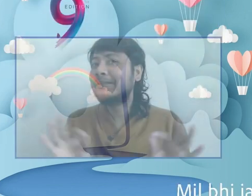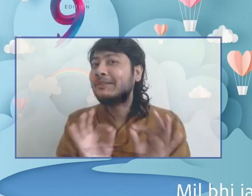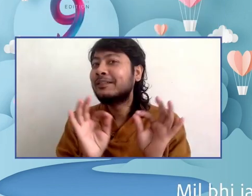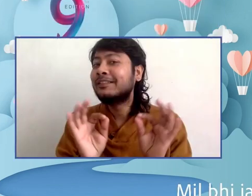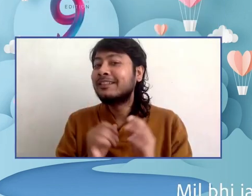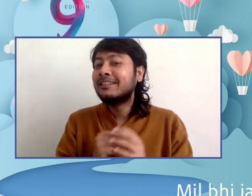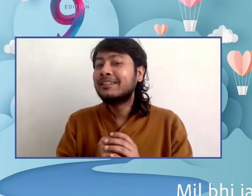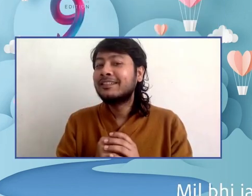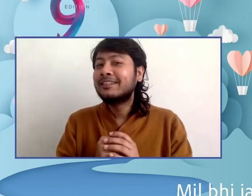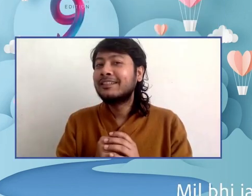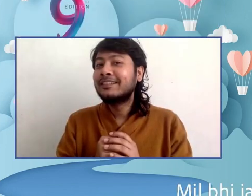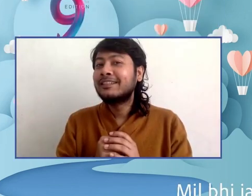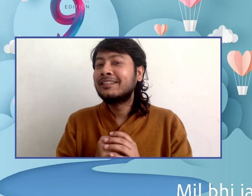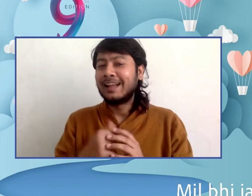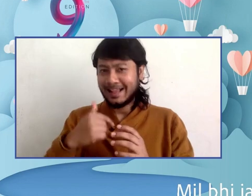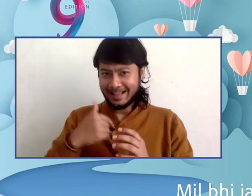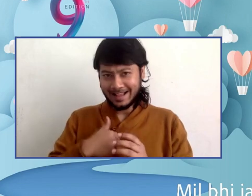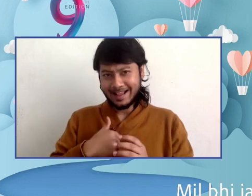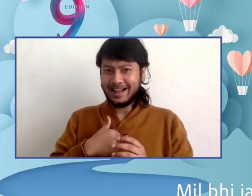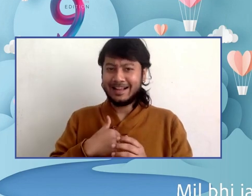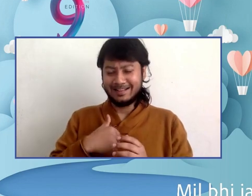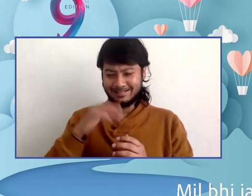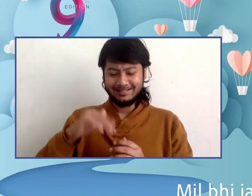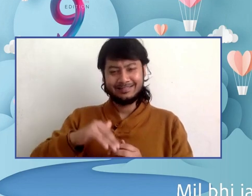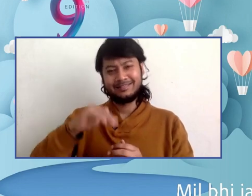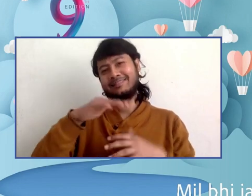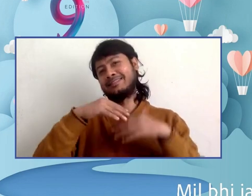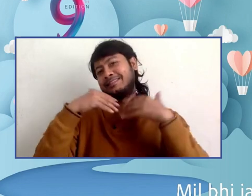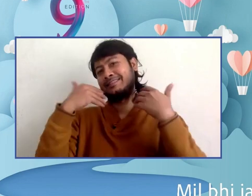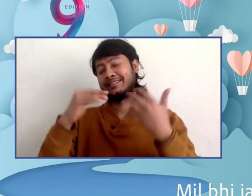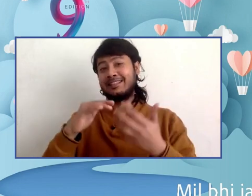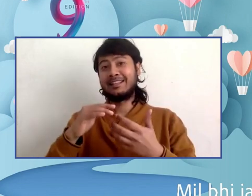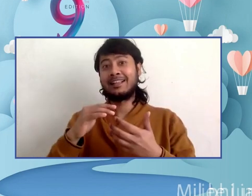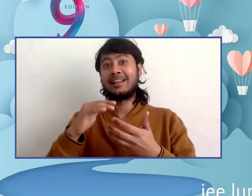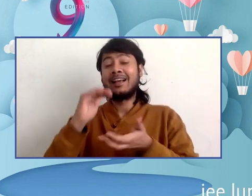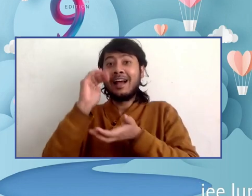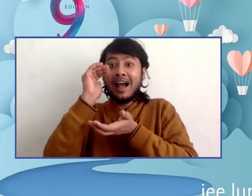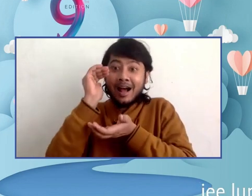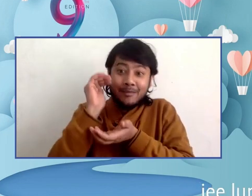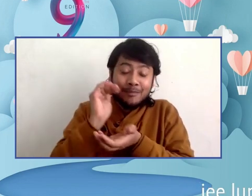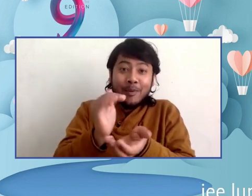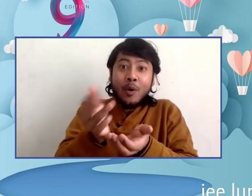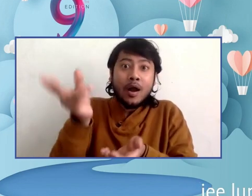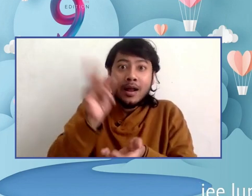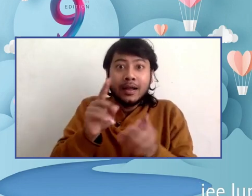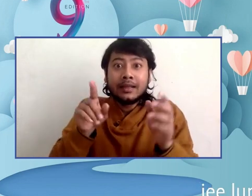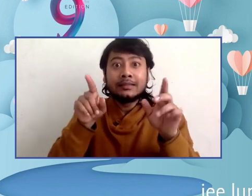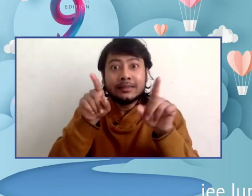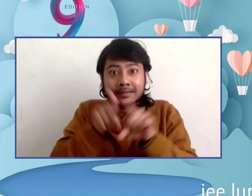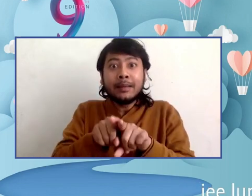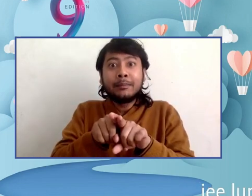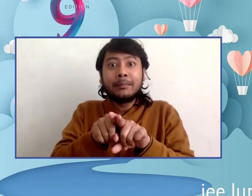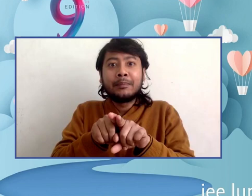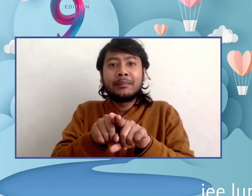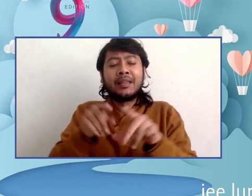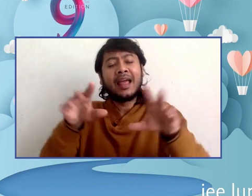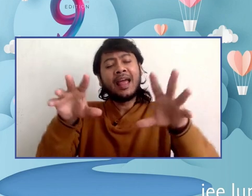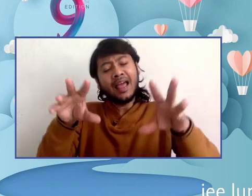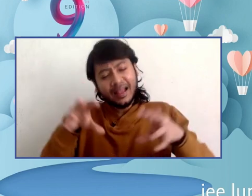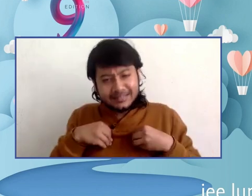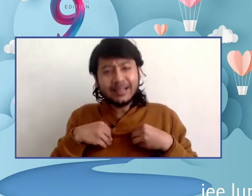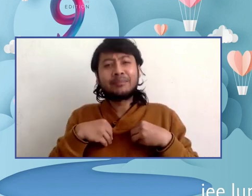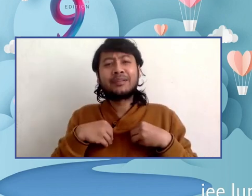Mil bhi jaye agar ek janam aur phir jee dunga main